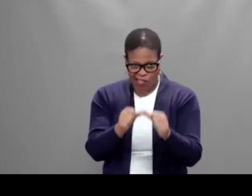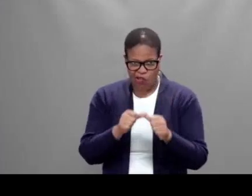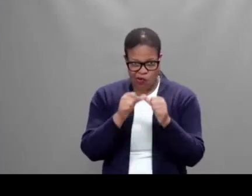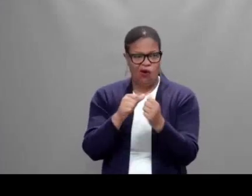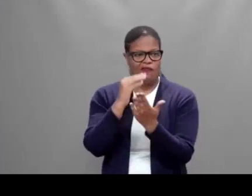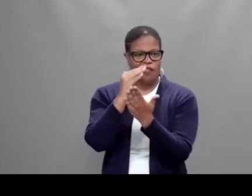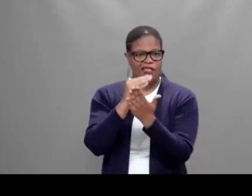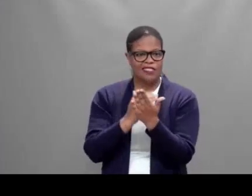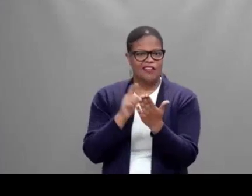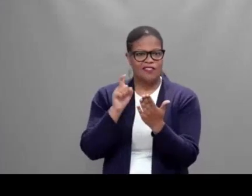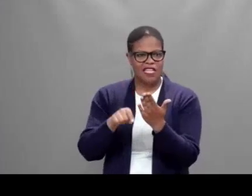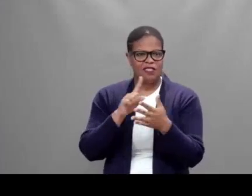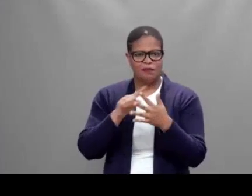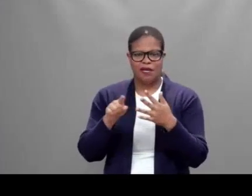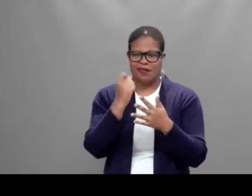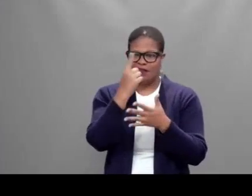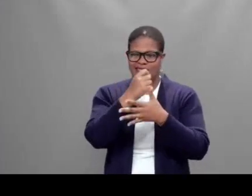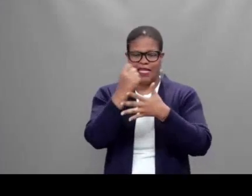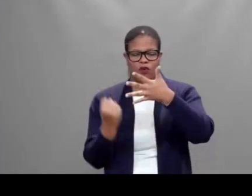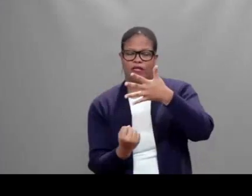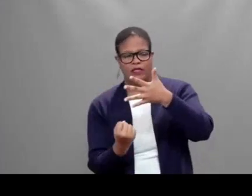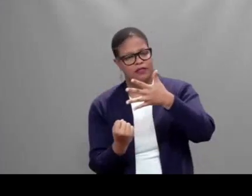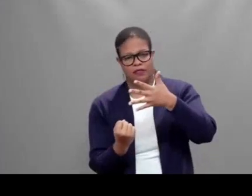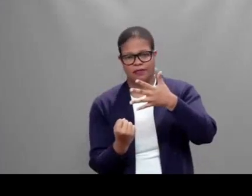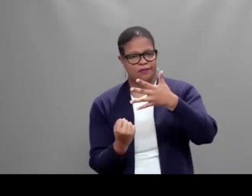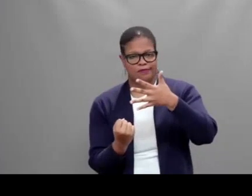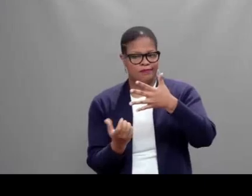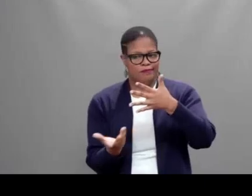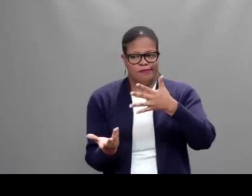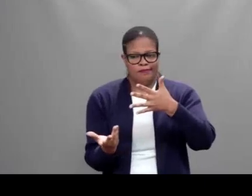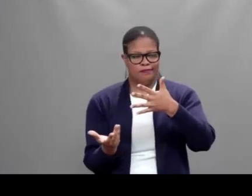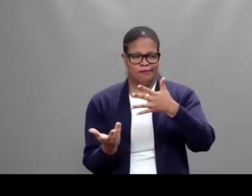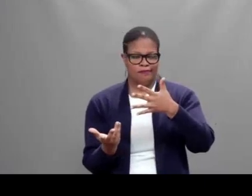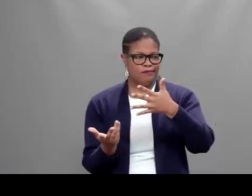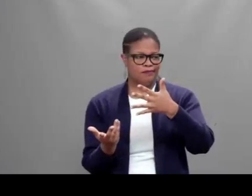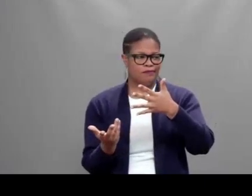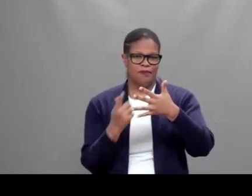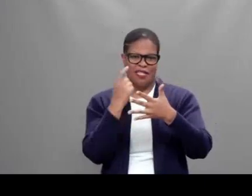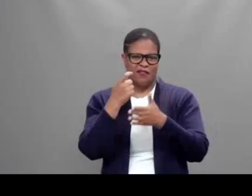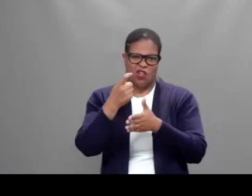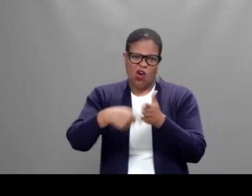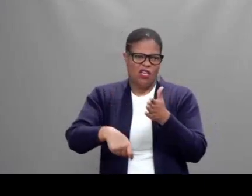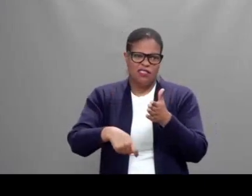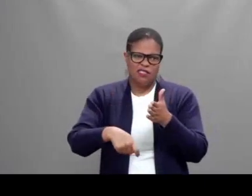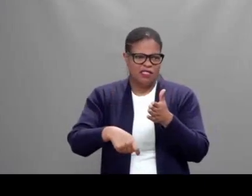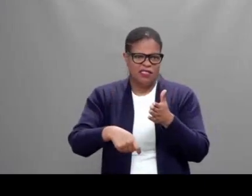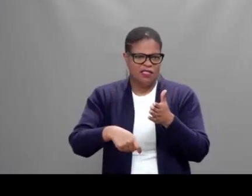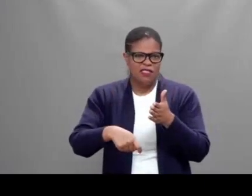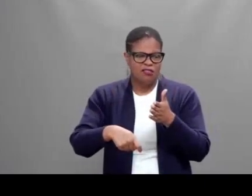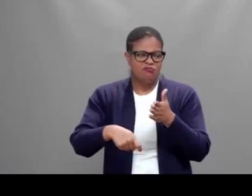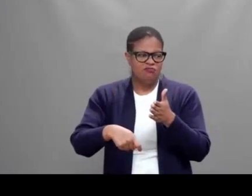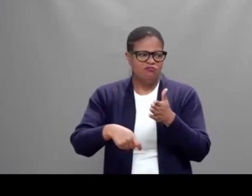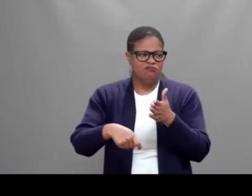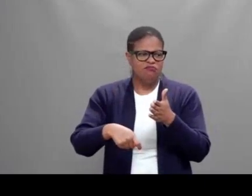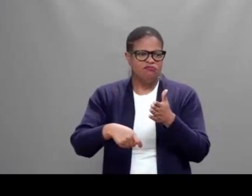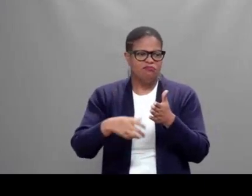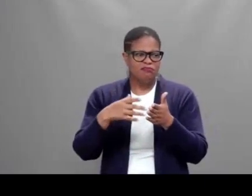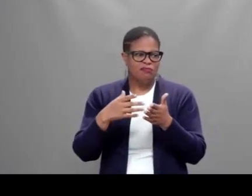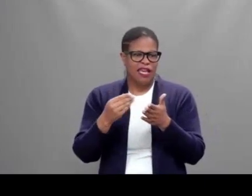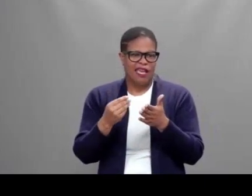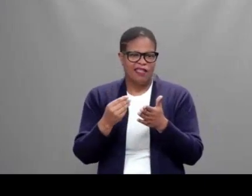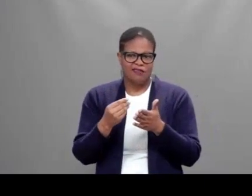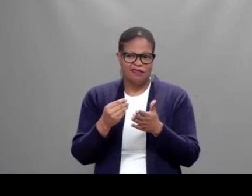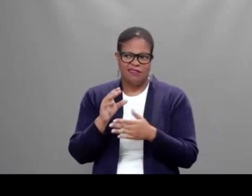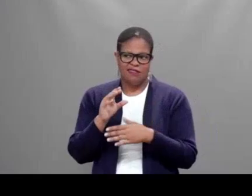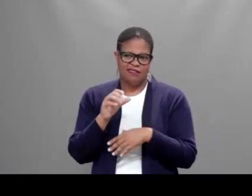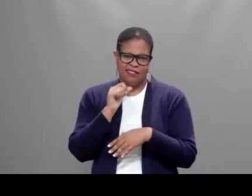it's down on the list just based on the cost as well as feasibility of